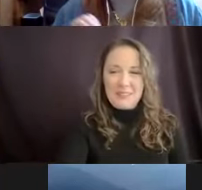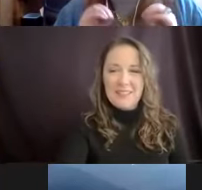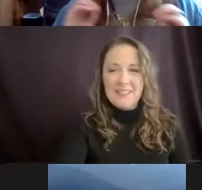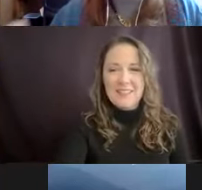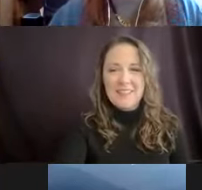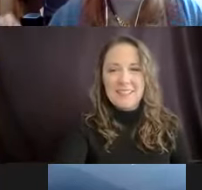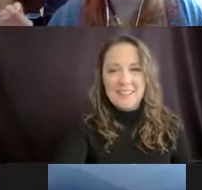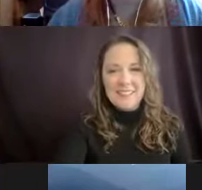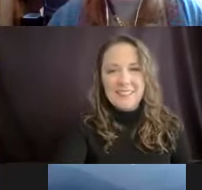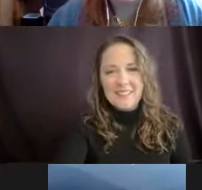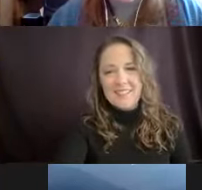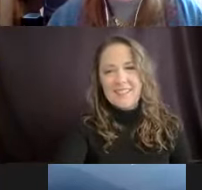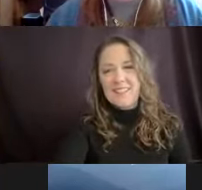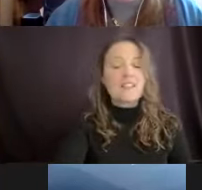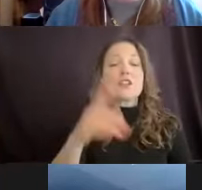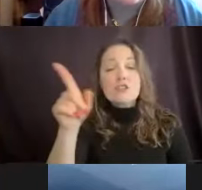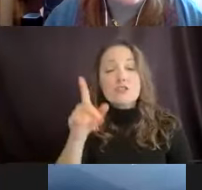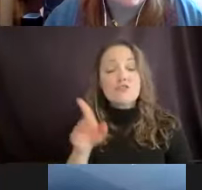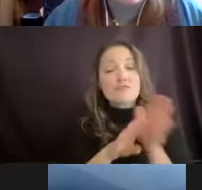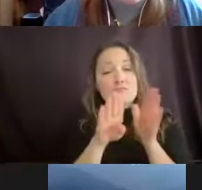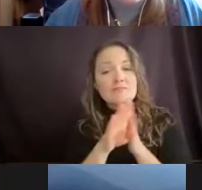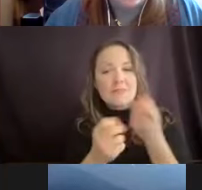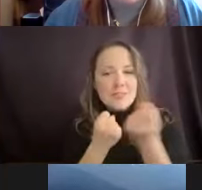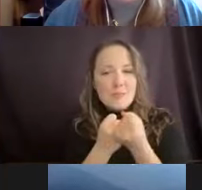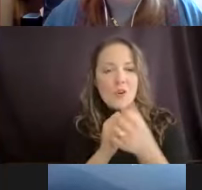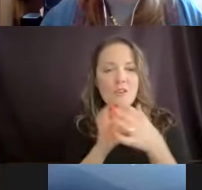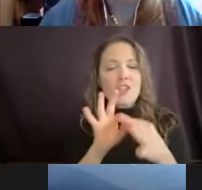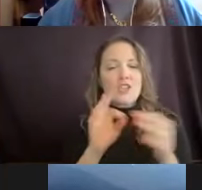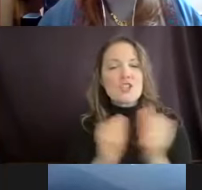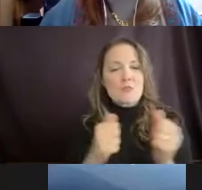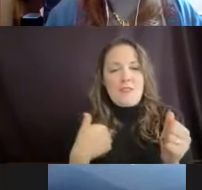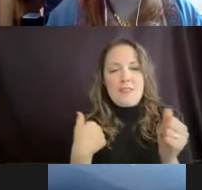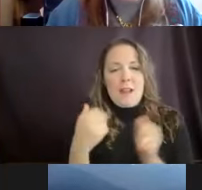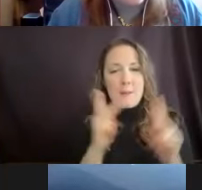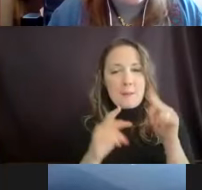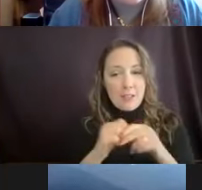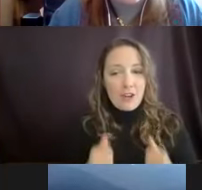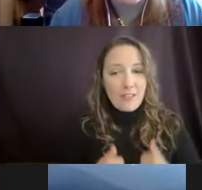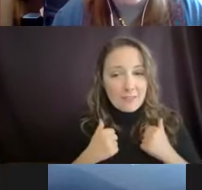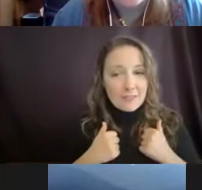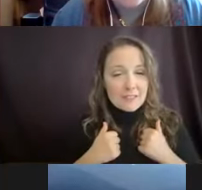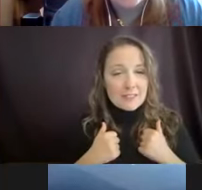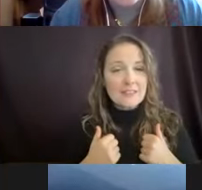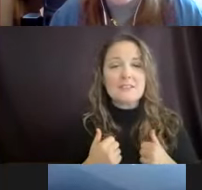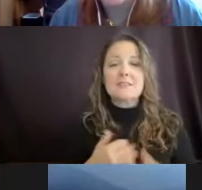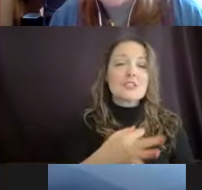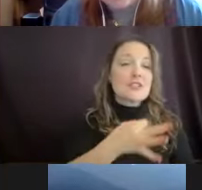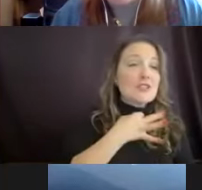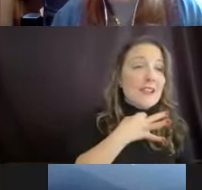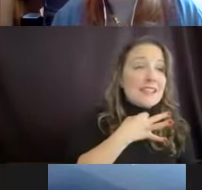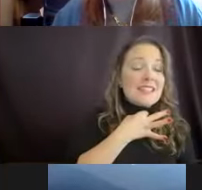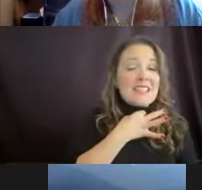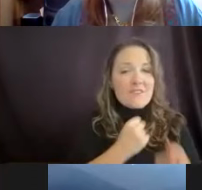what to cultivate supportive relationships with the young people in our lives. We want to center curiosity, validation,